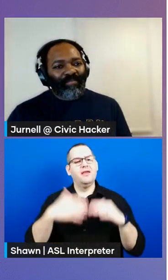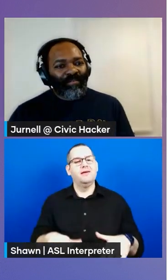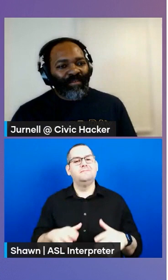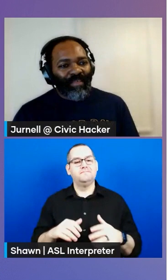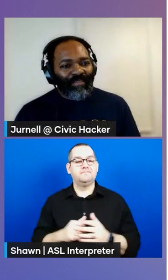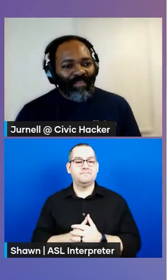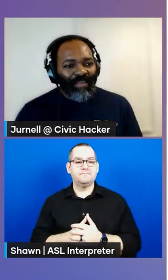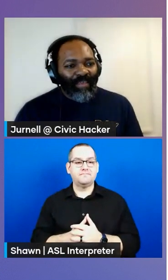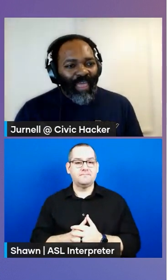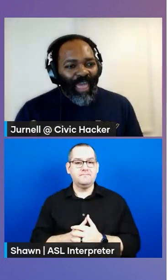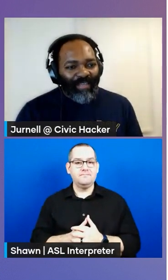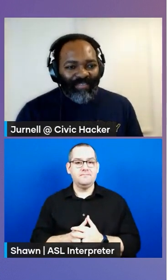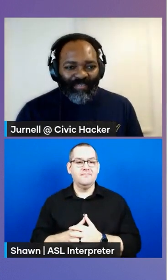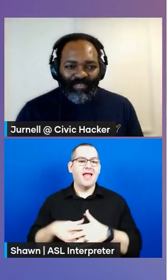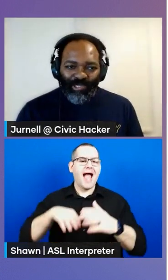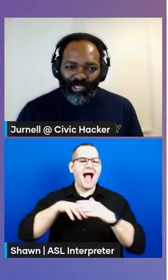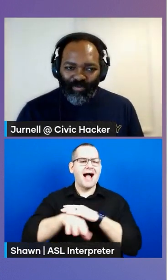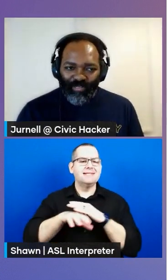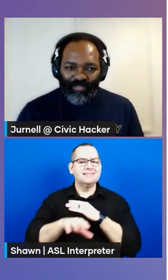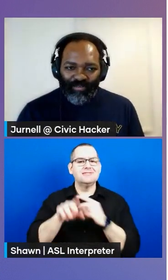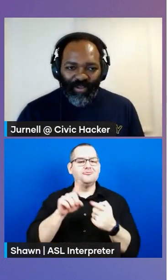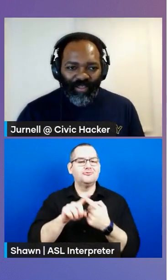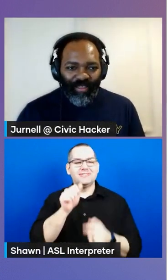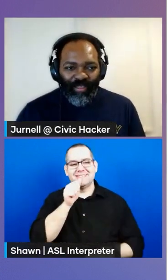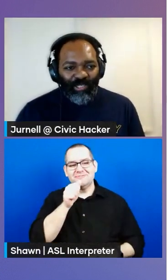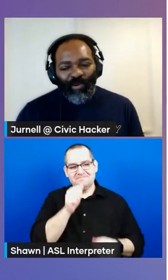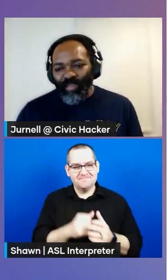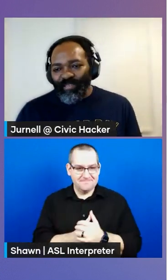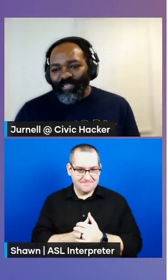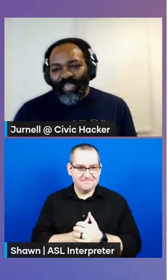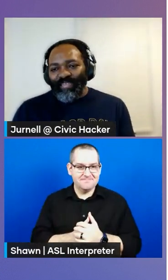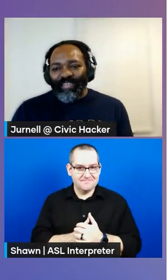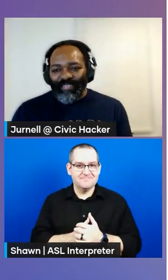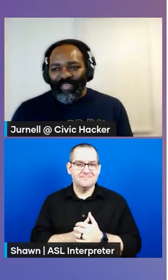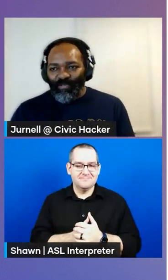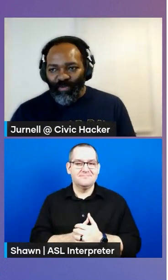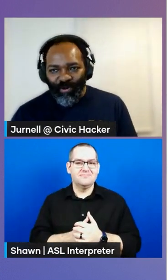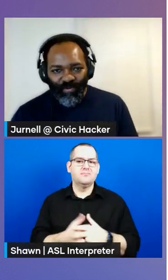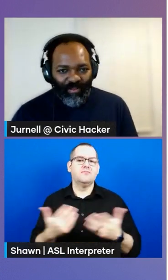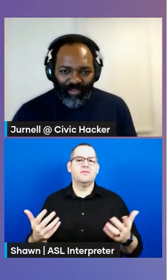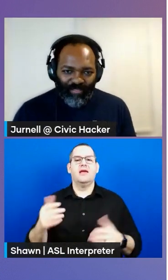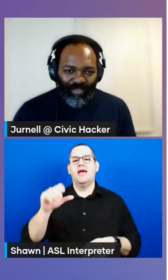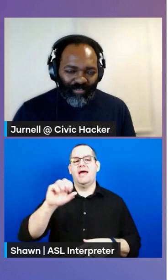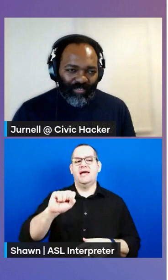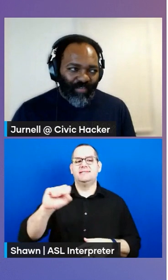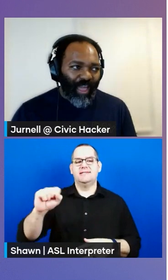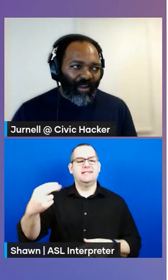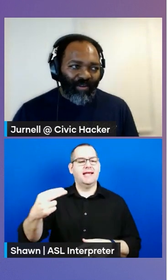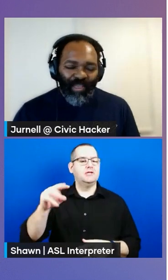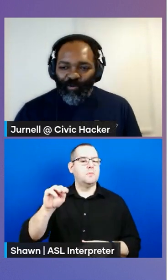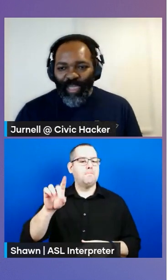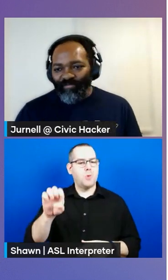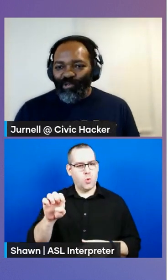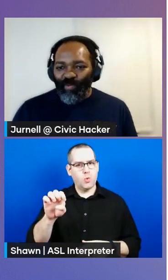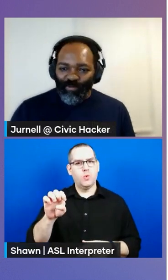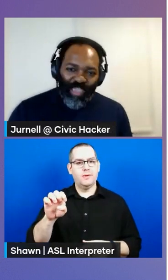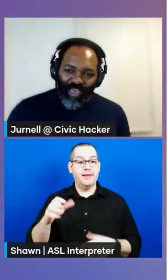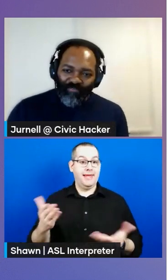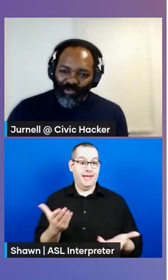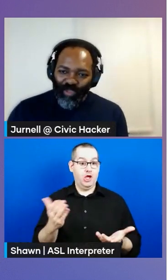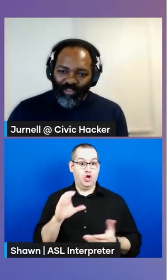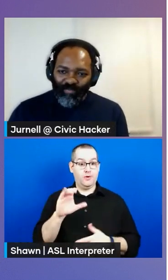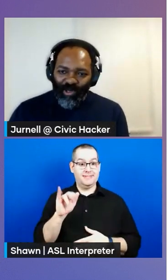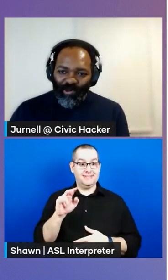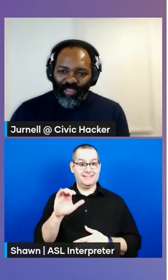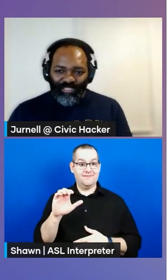next is access to secrets, right? So in SSH mode, it's at Civic Hacker, we have two modes. We